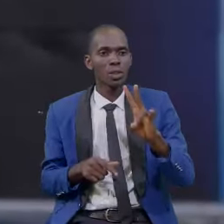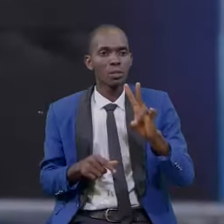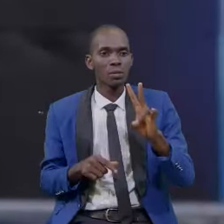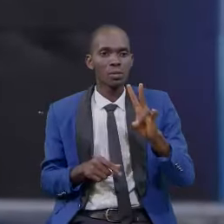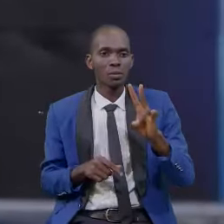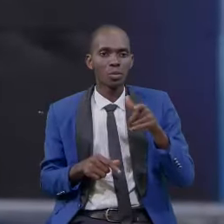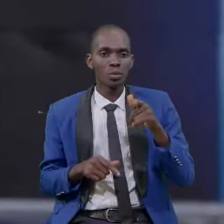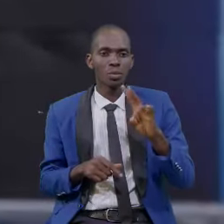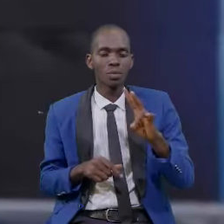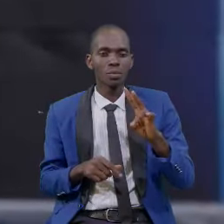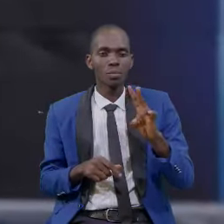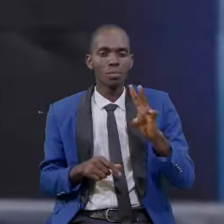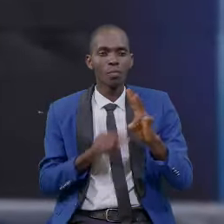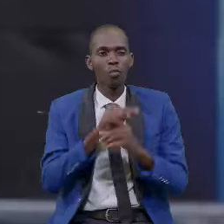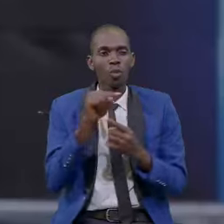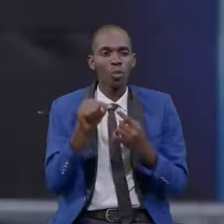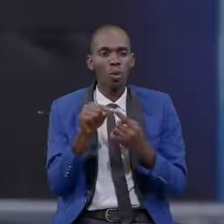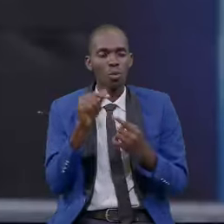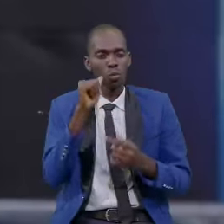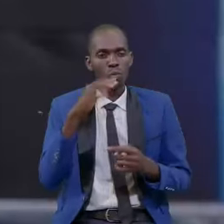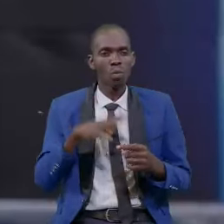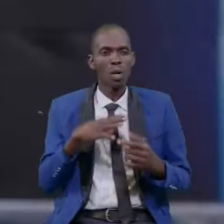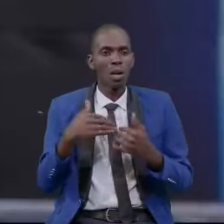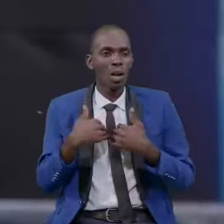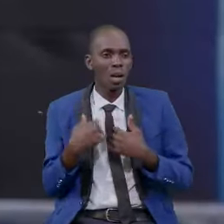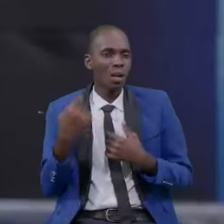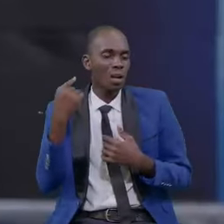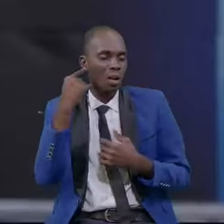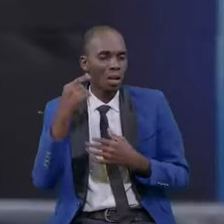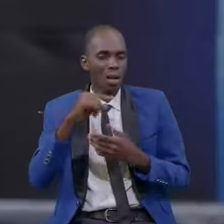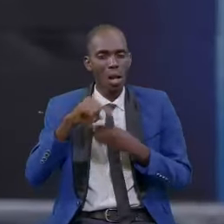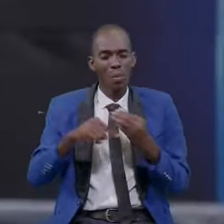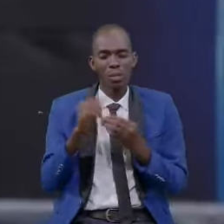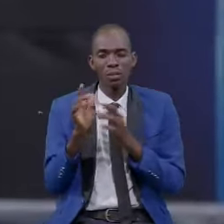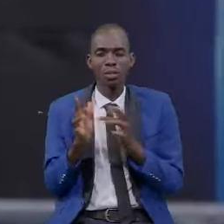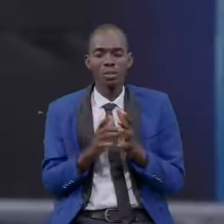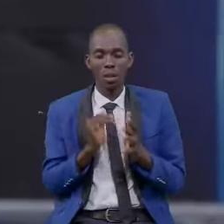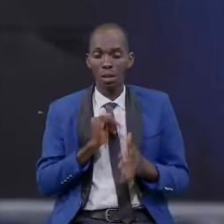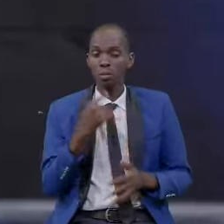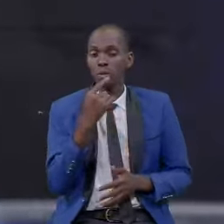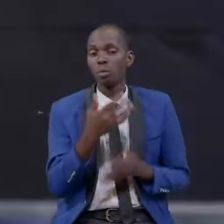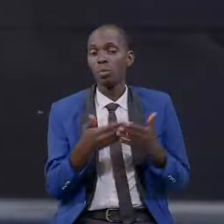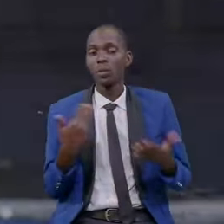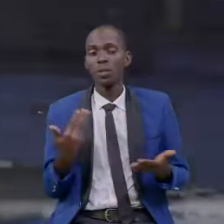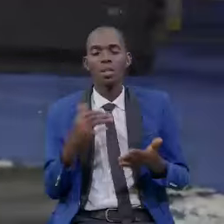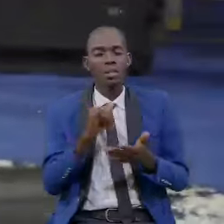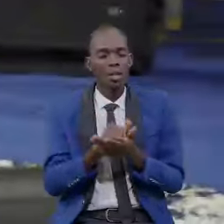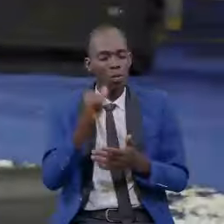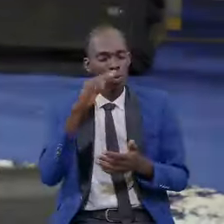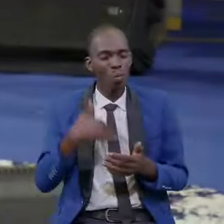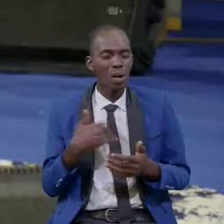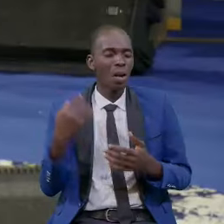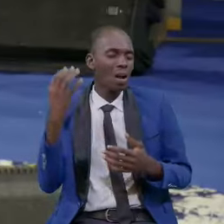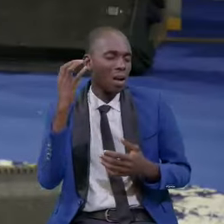verse 27, when she had heard of Jesus. I told you, she heard of